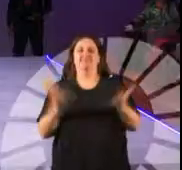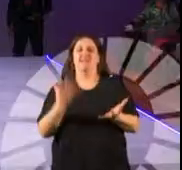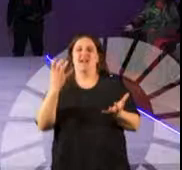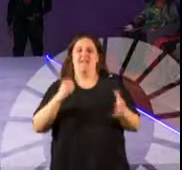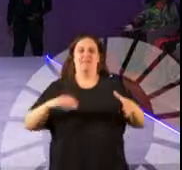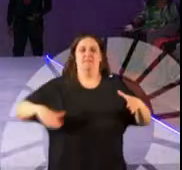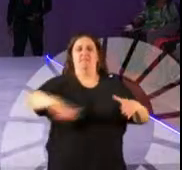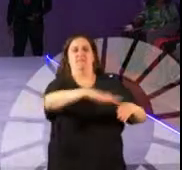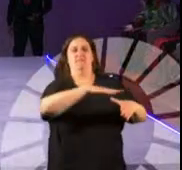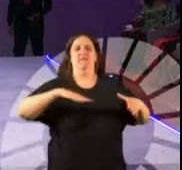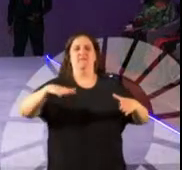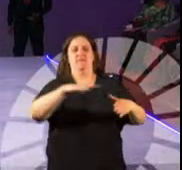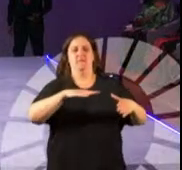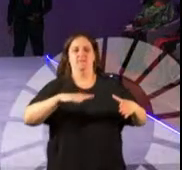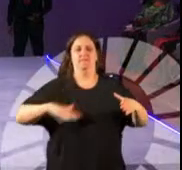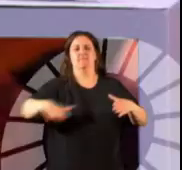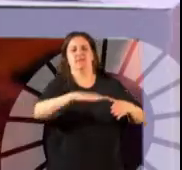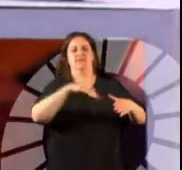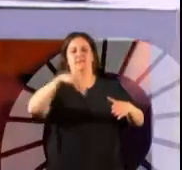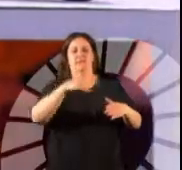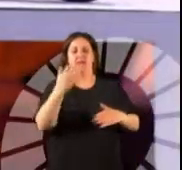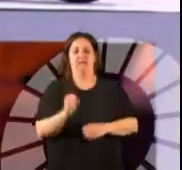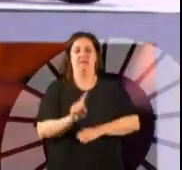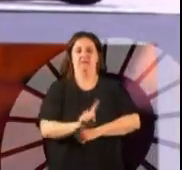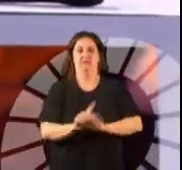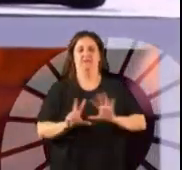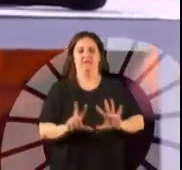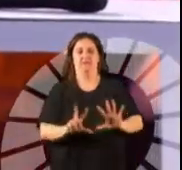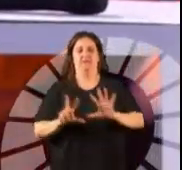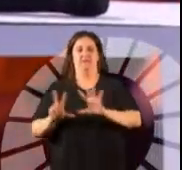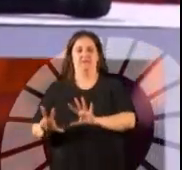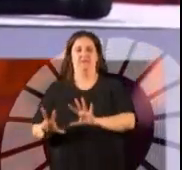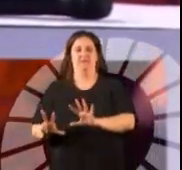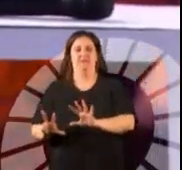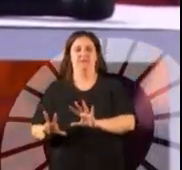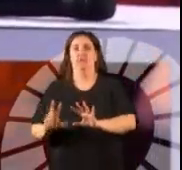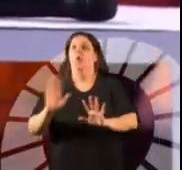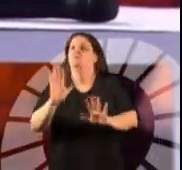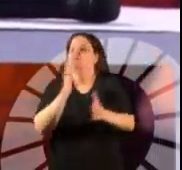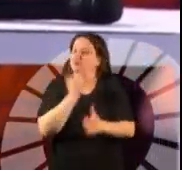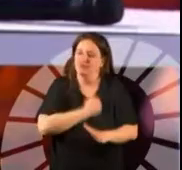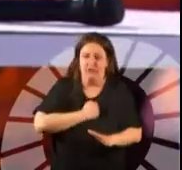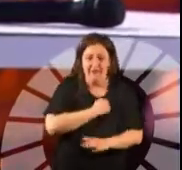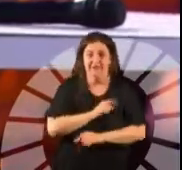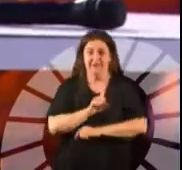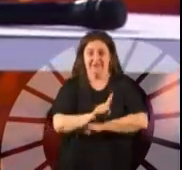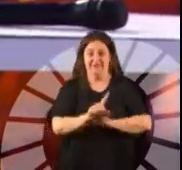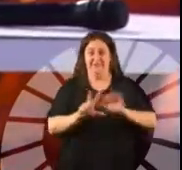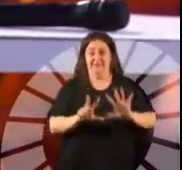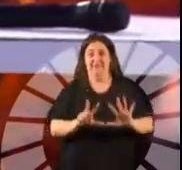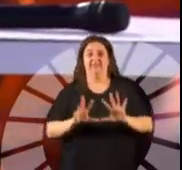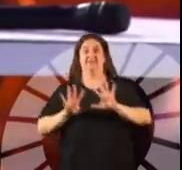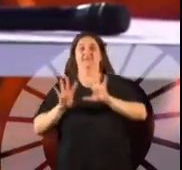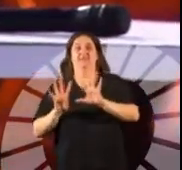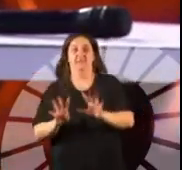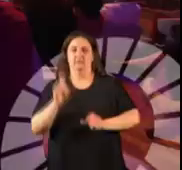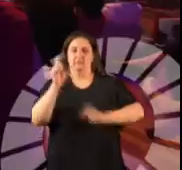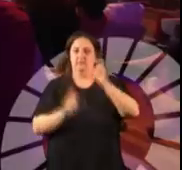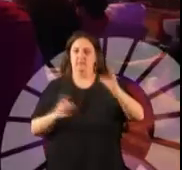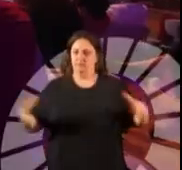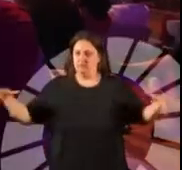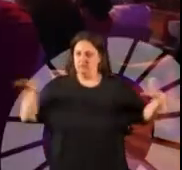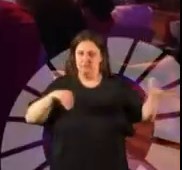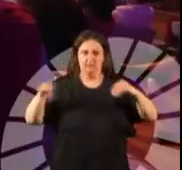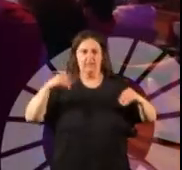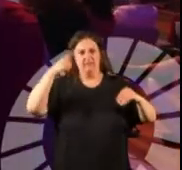could get 189 countries to agree to today? Well, that has to be our goal, doesn't it? And what we